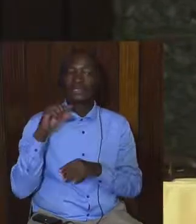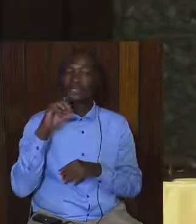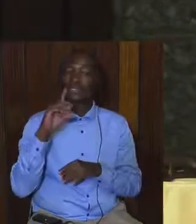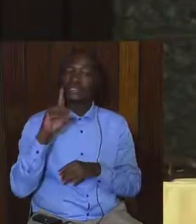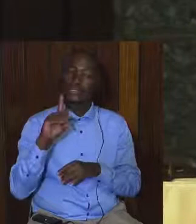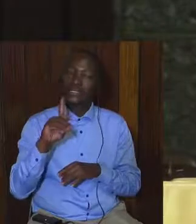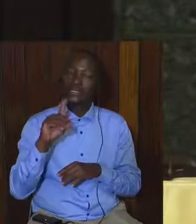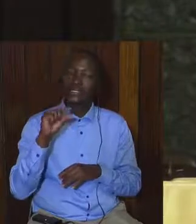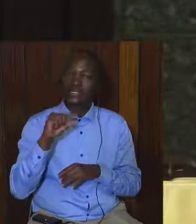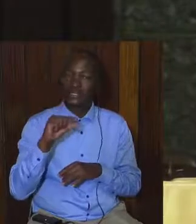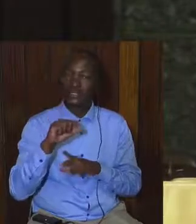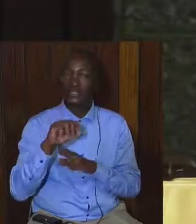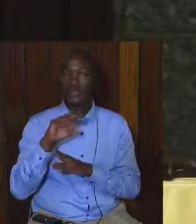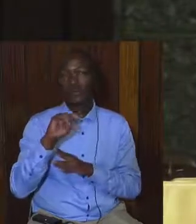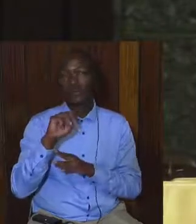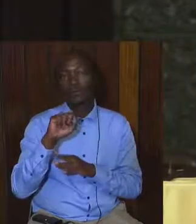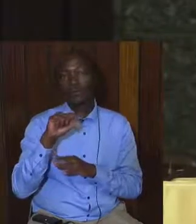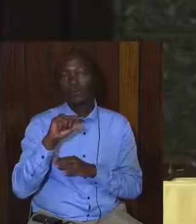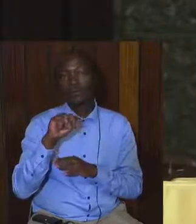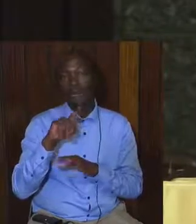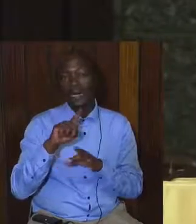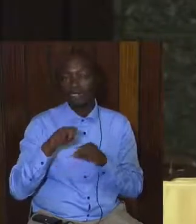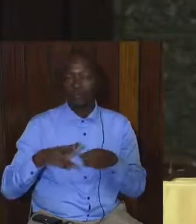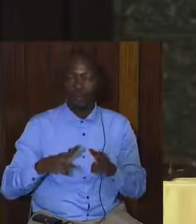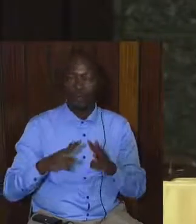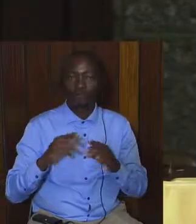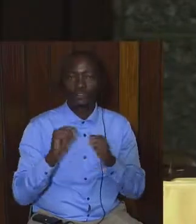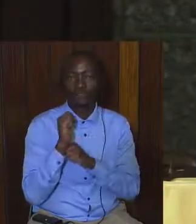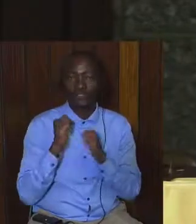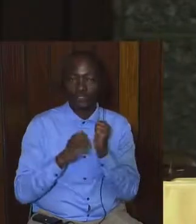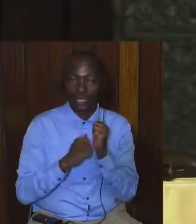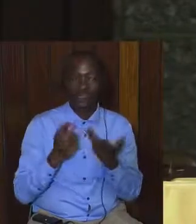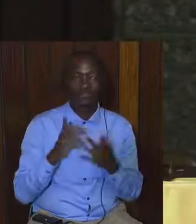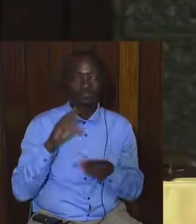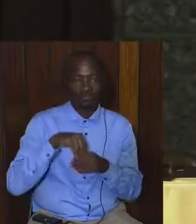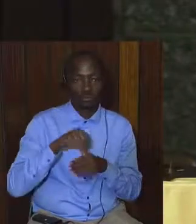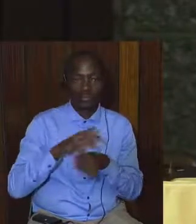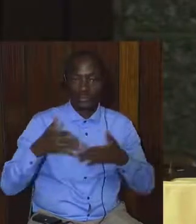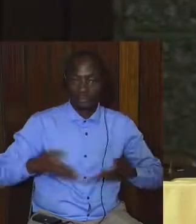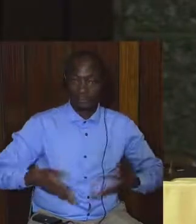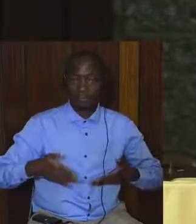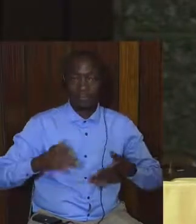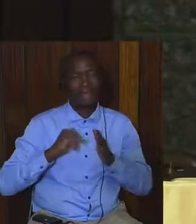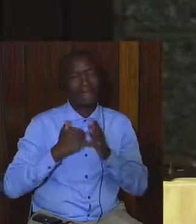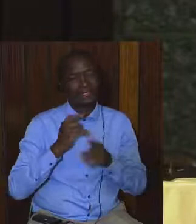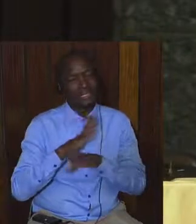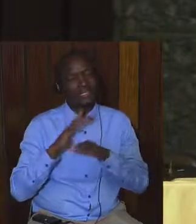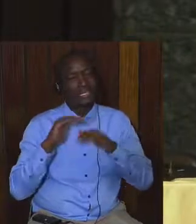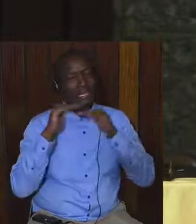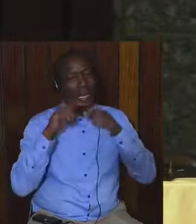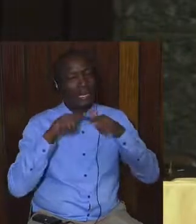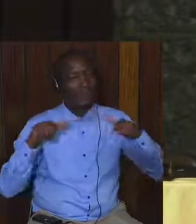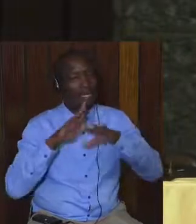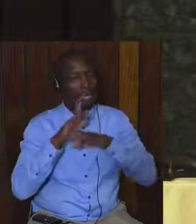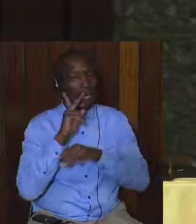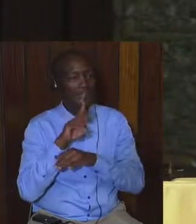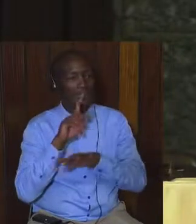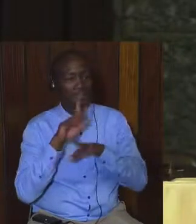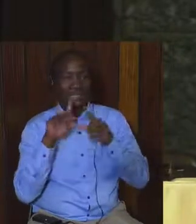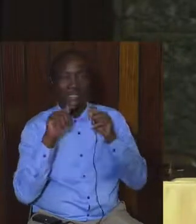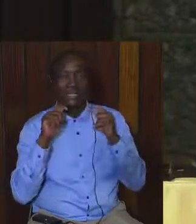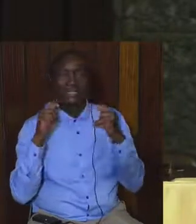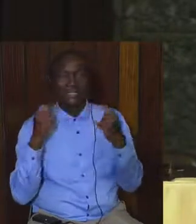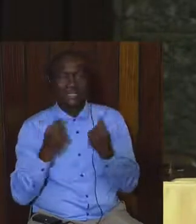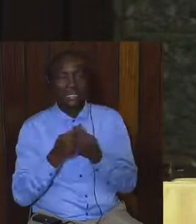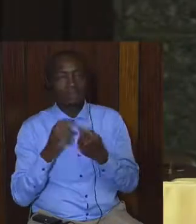responsible for roads infrastructure, to join me here. Chair, I can just share at a high level, I see the committee has analyzed